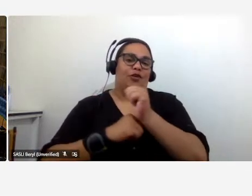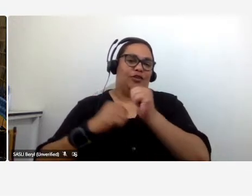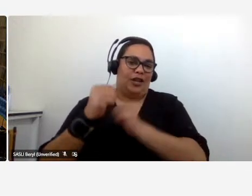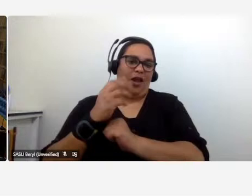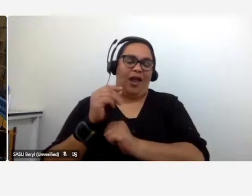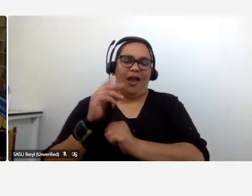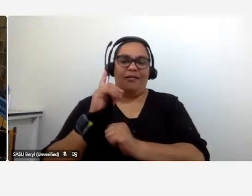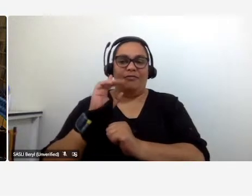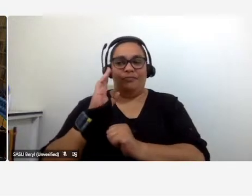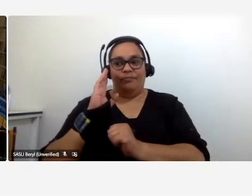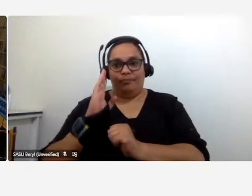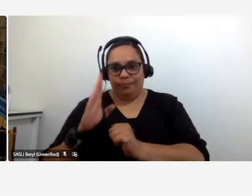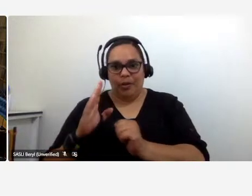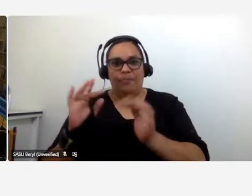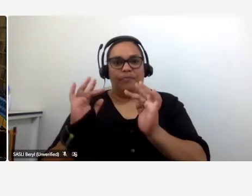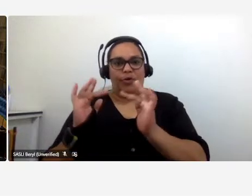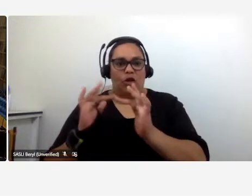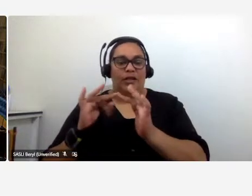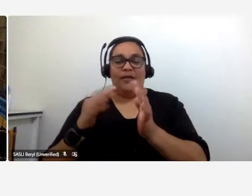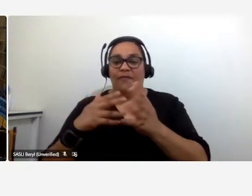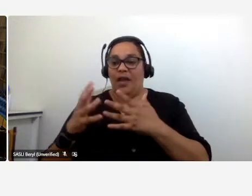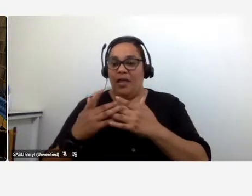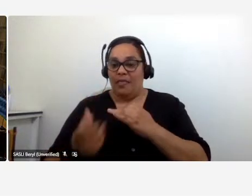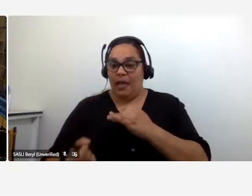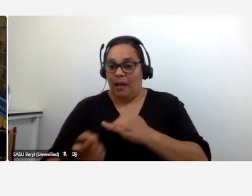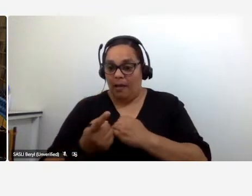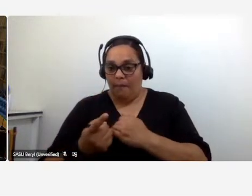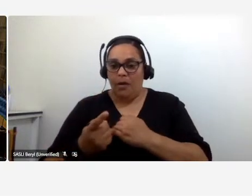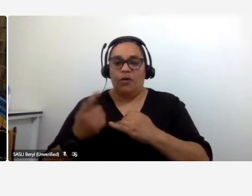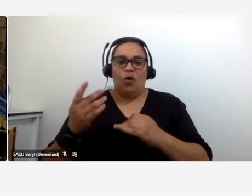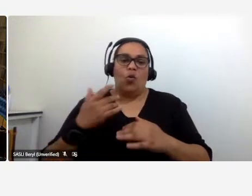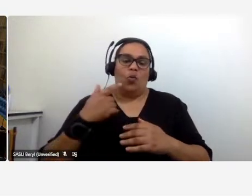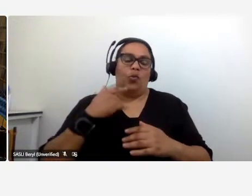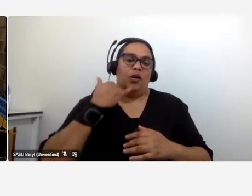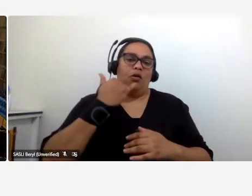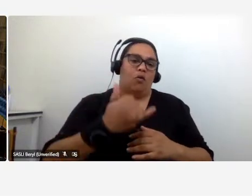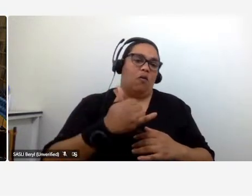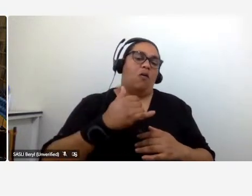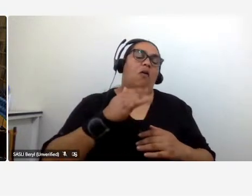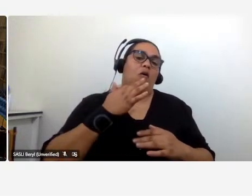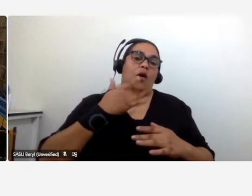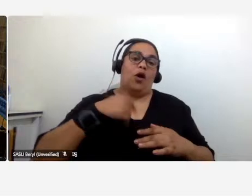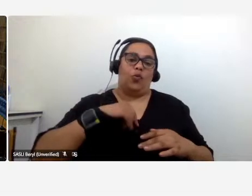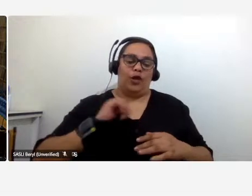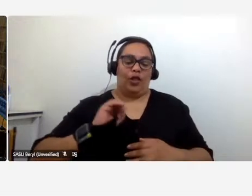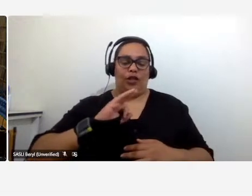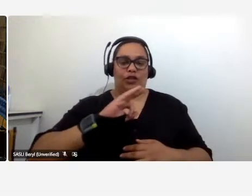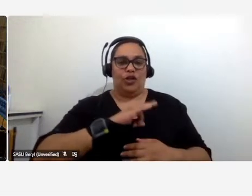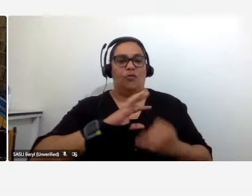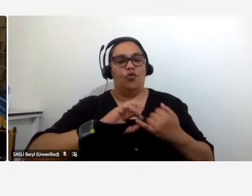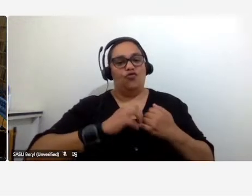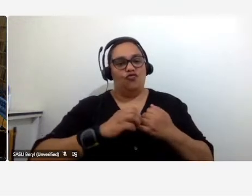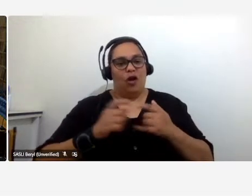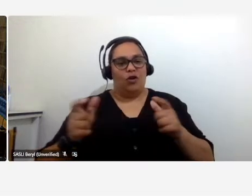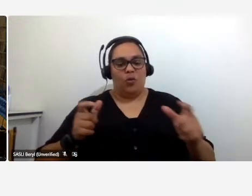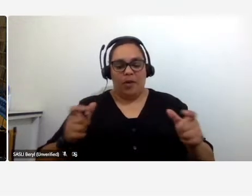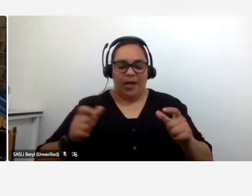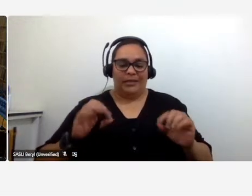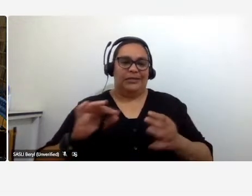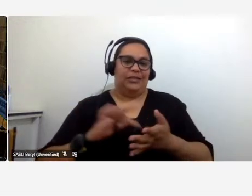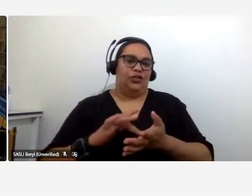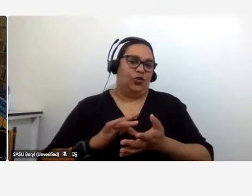direct contact. If there's anything, we immediately log a call while we, as the staff, are trying to manage the